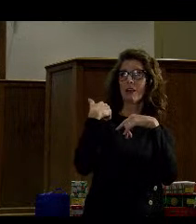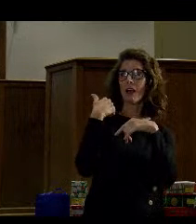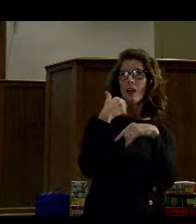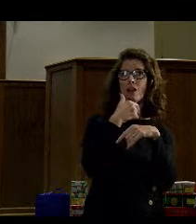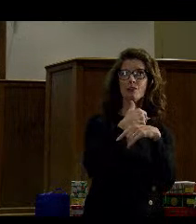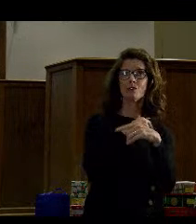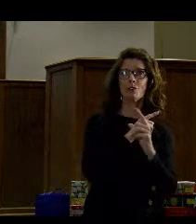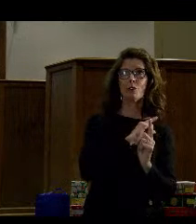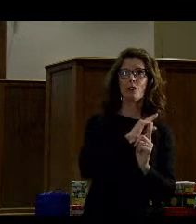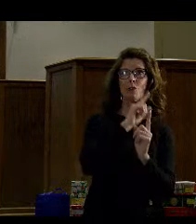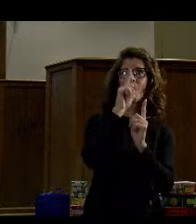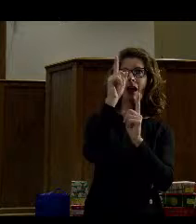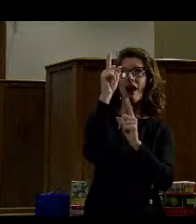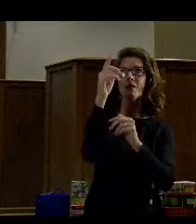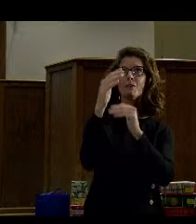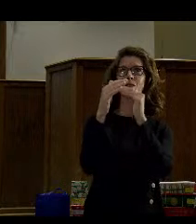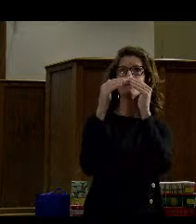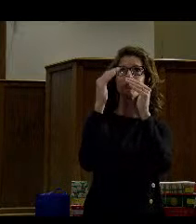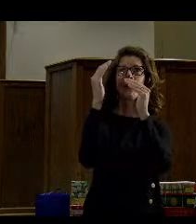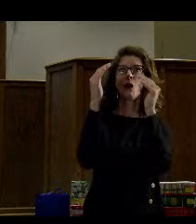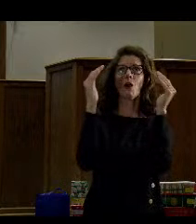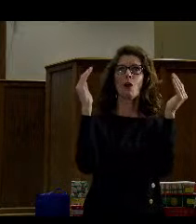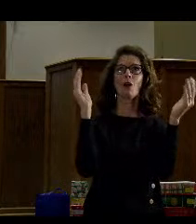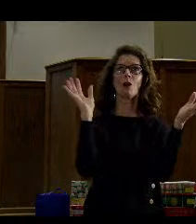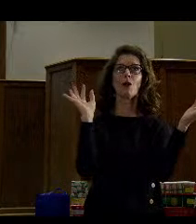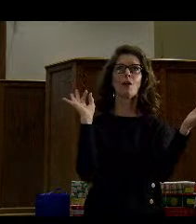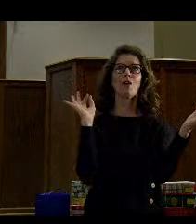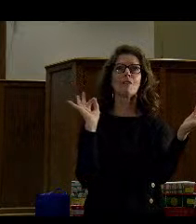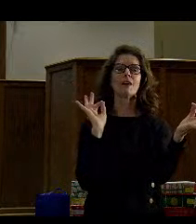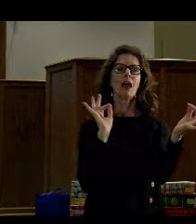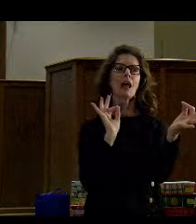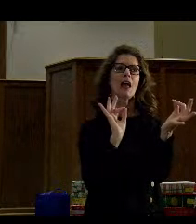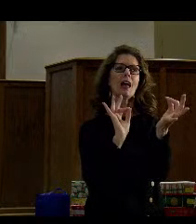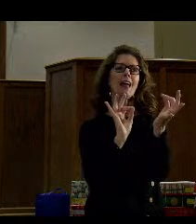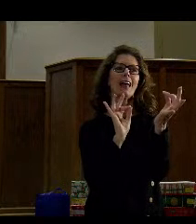called us to His